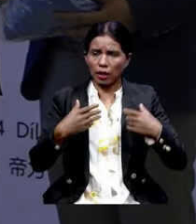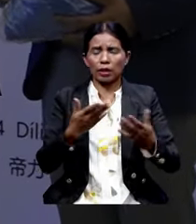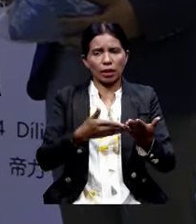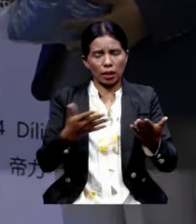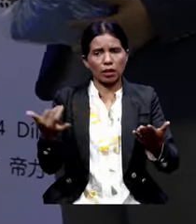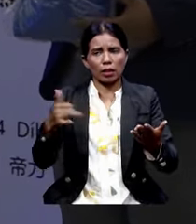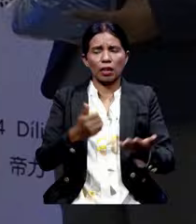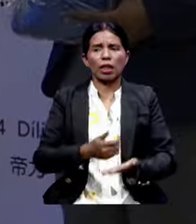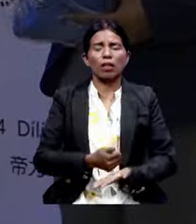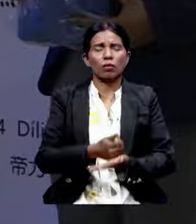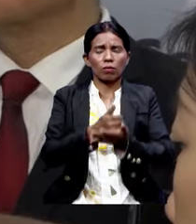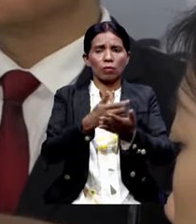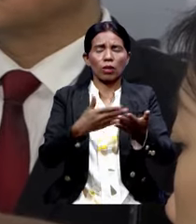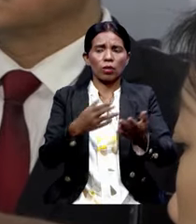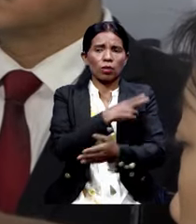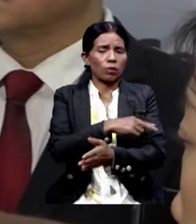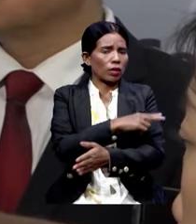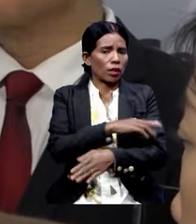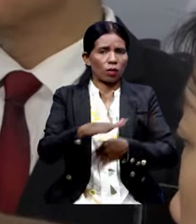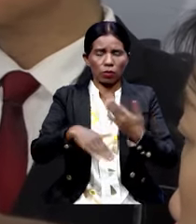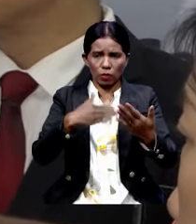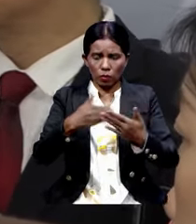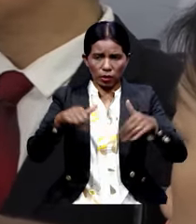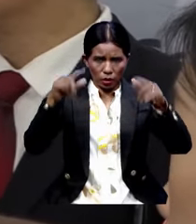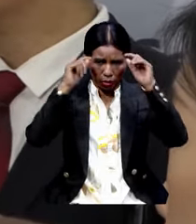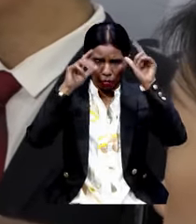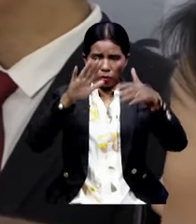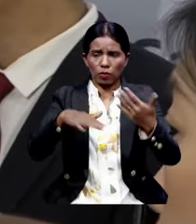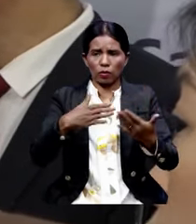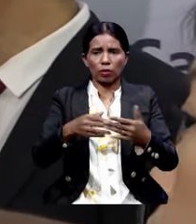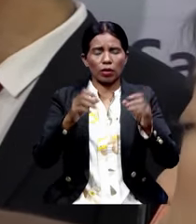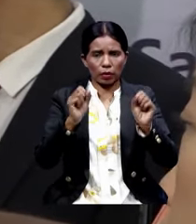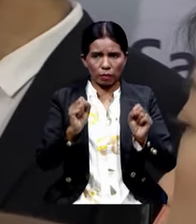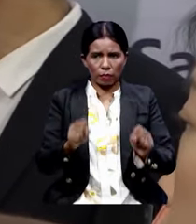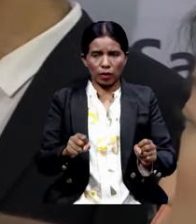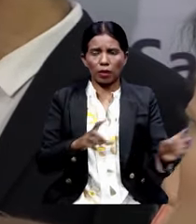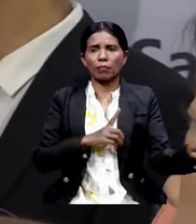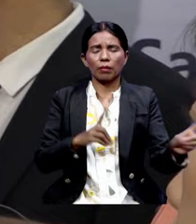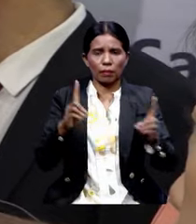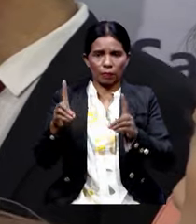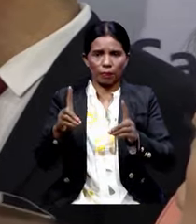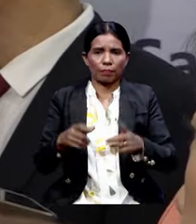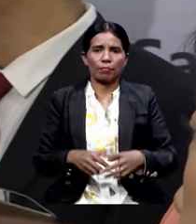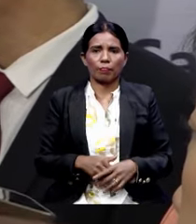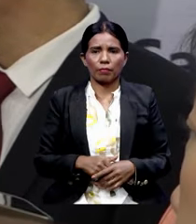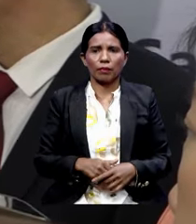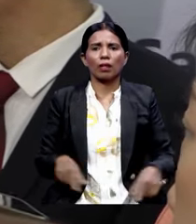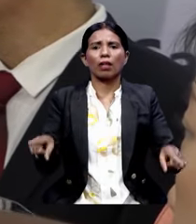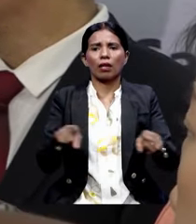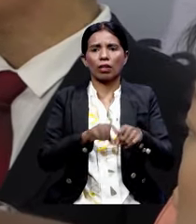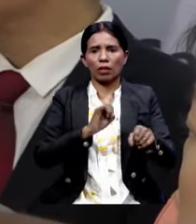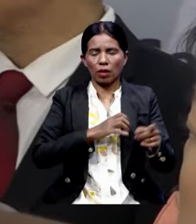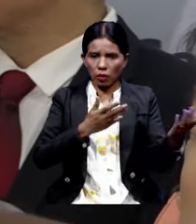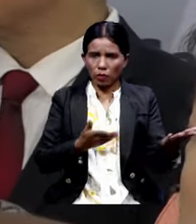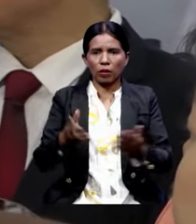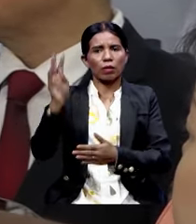hotu ba facilidade da saúde hotu ia Timor lar toma kata nune bele implementa debe anesa halori